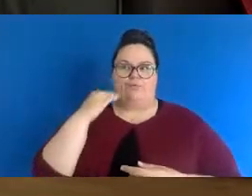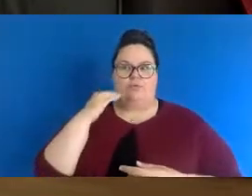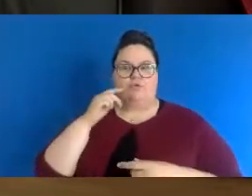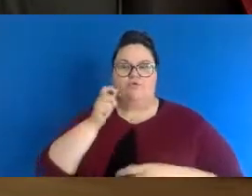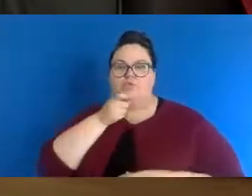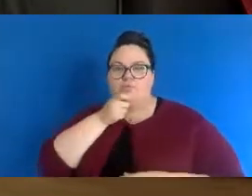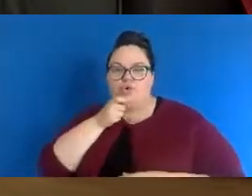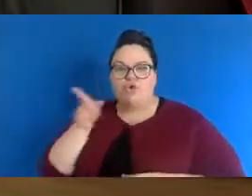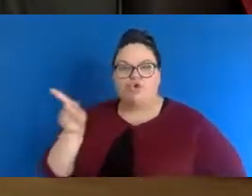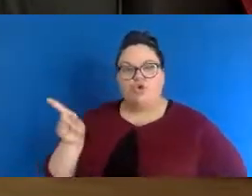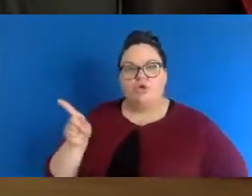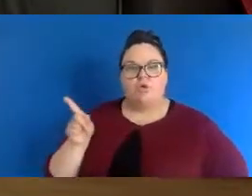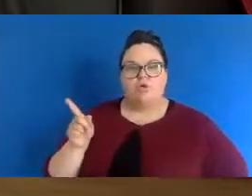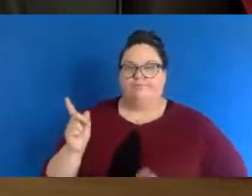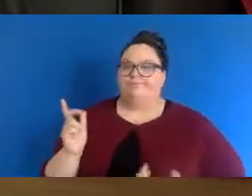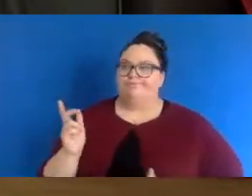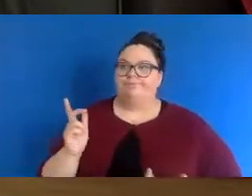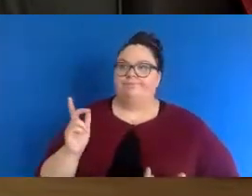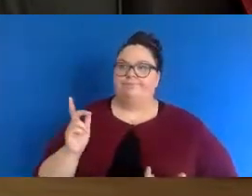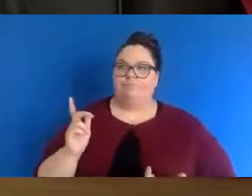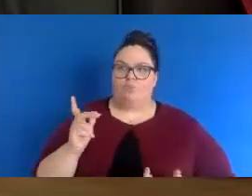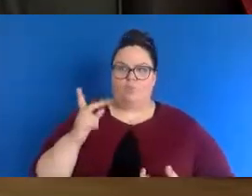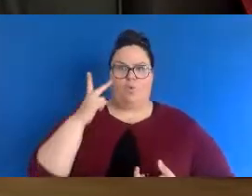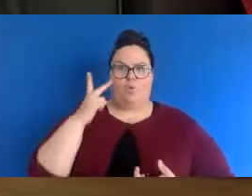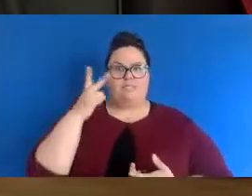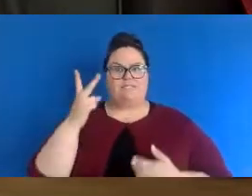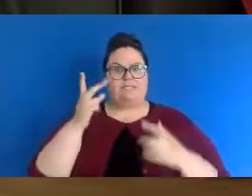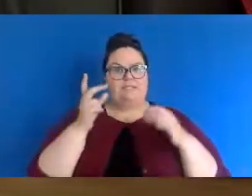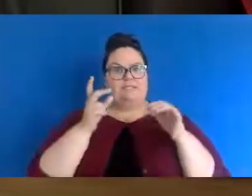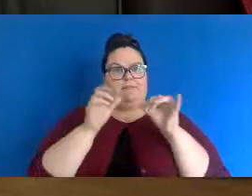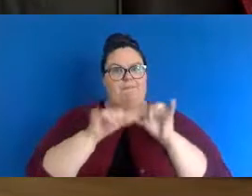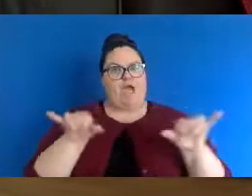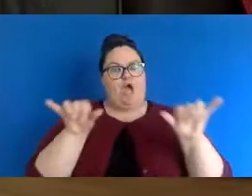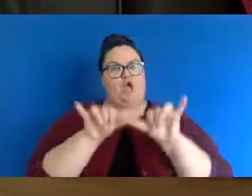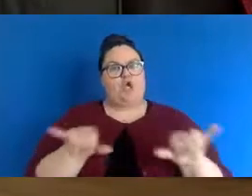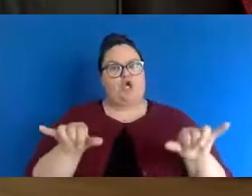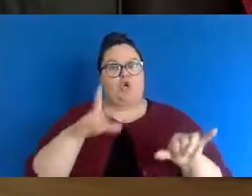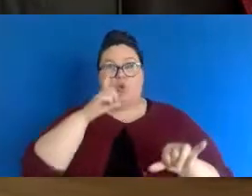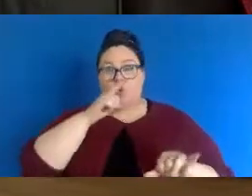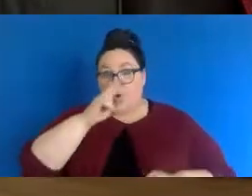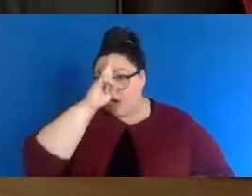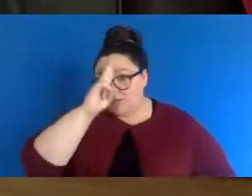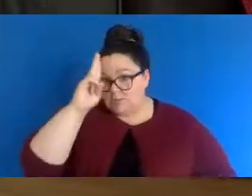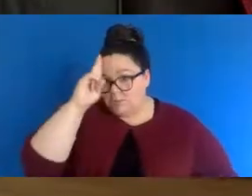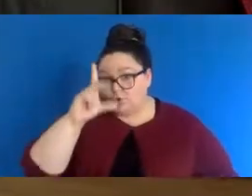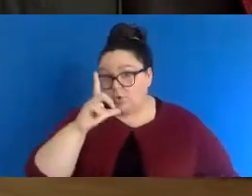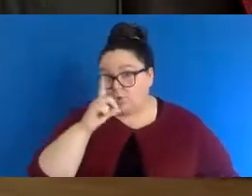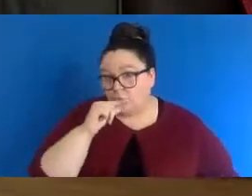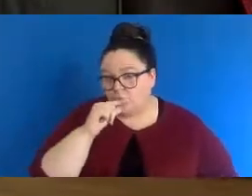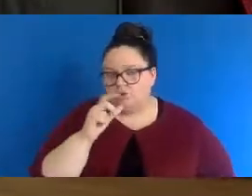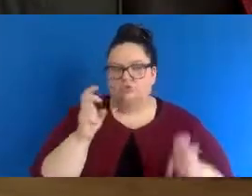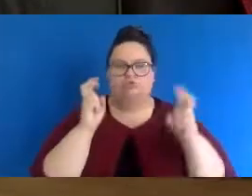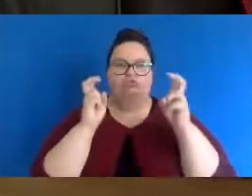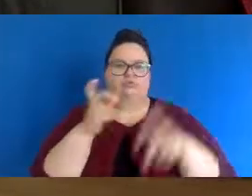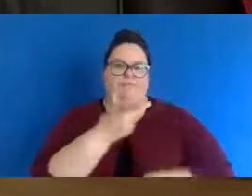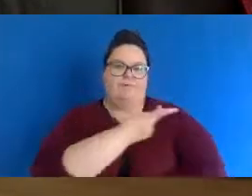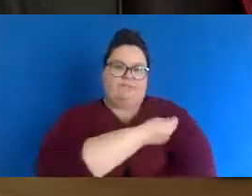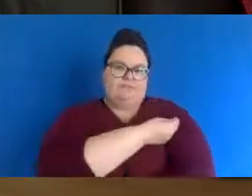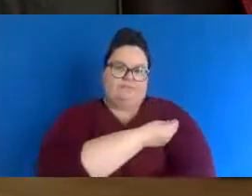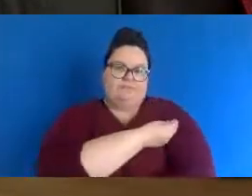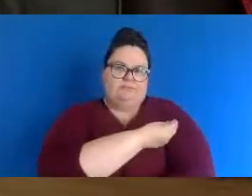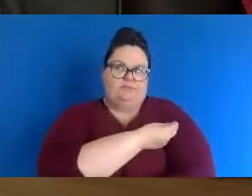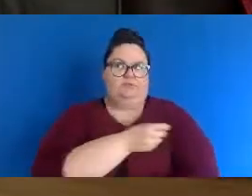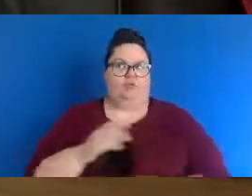the overall pattern that we're seeing is that people who do end up in the hospital are mostly those who are unvaccinated. So there's no